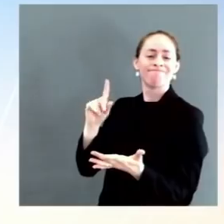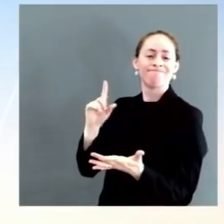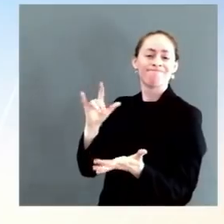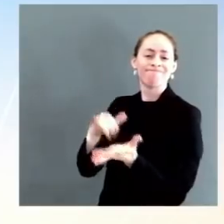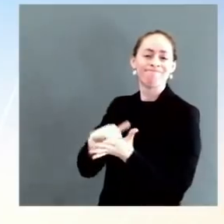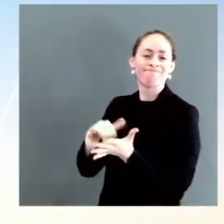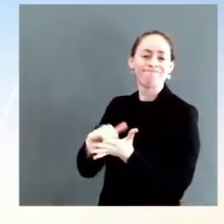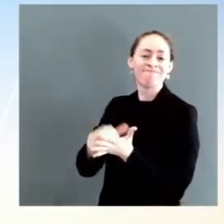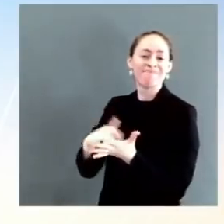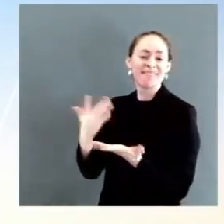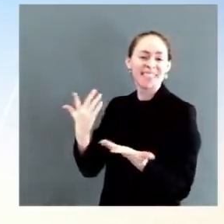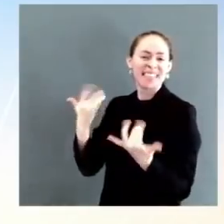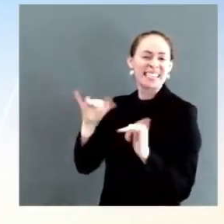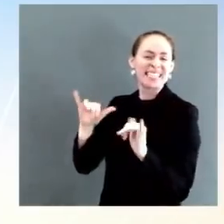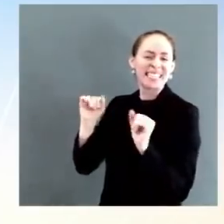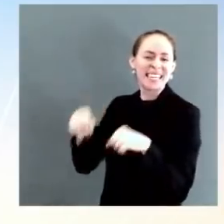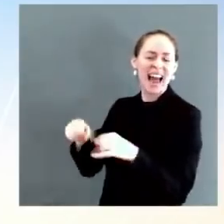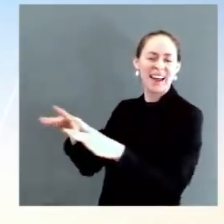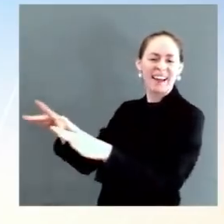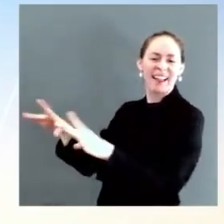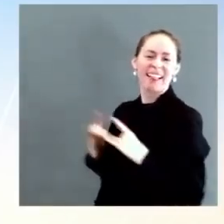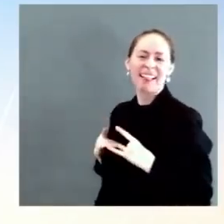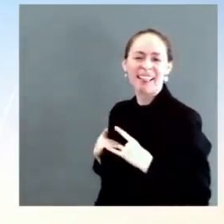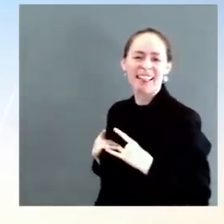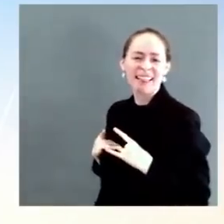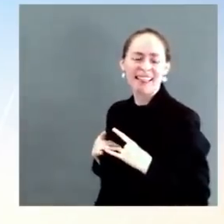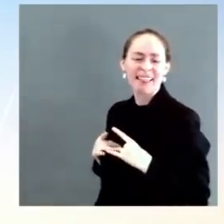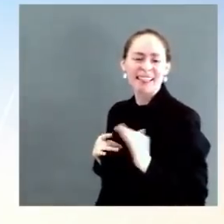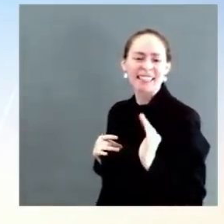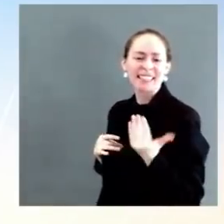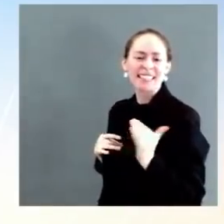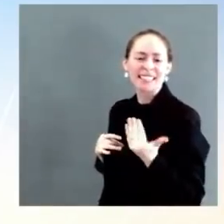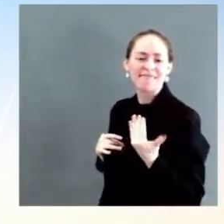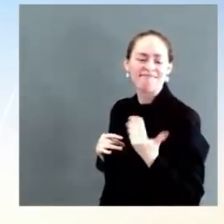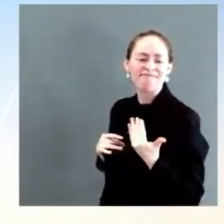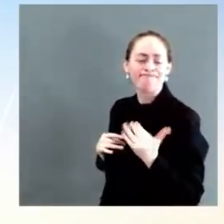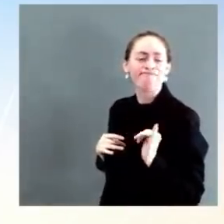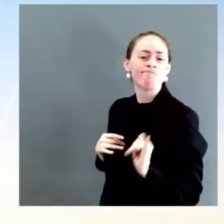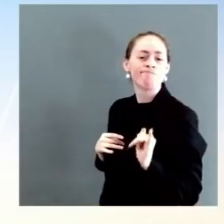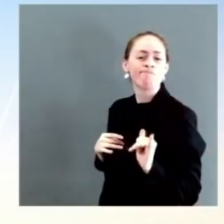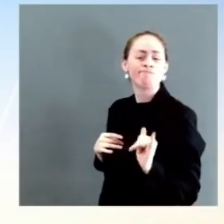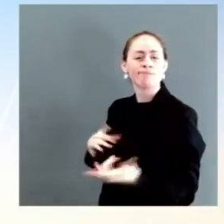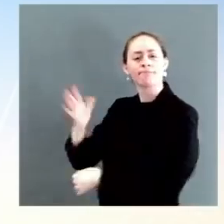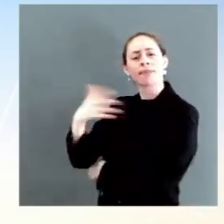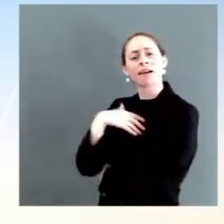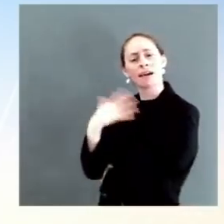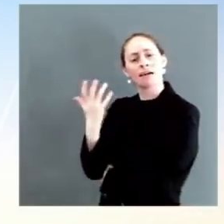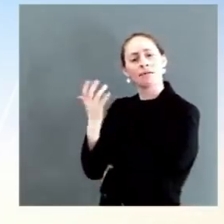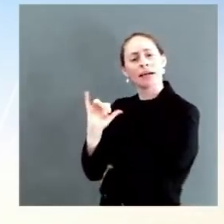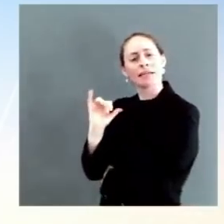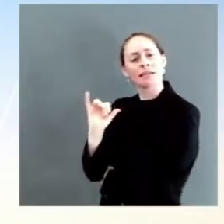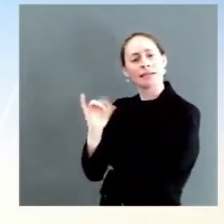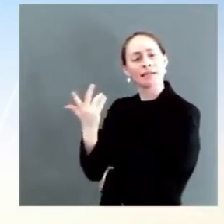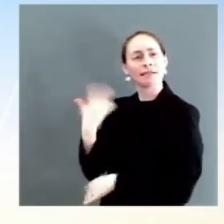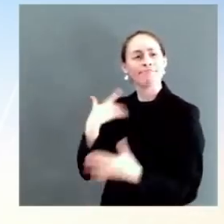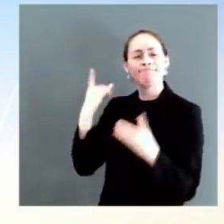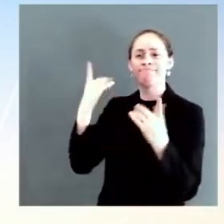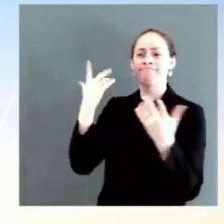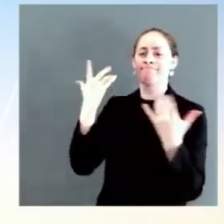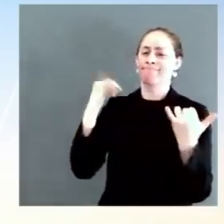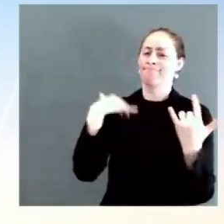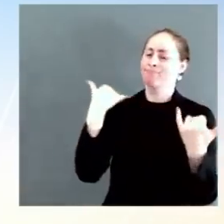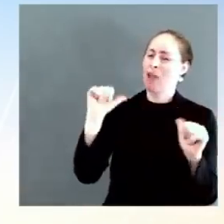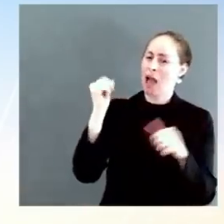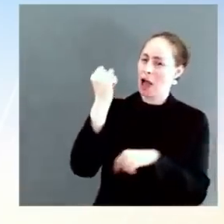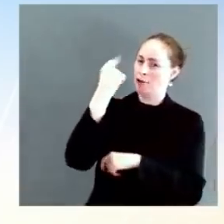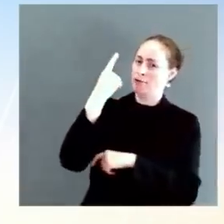probably catch it? I mean, I just am trying to understand how we should be thinking about the vaccine and boosters now,